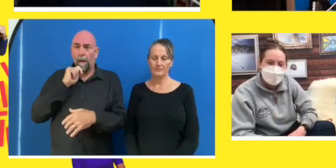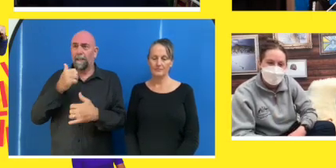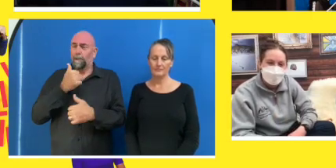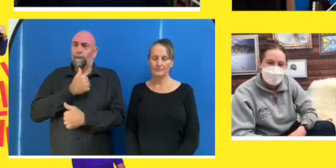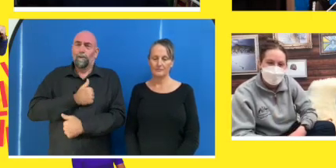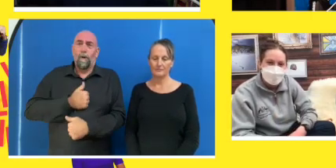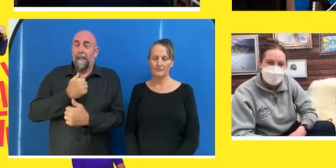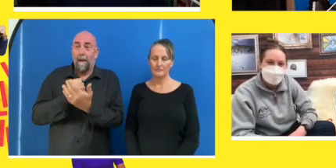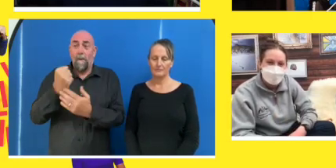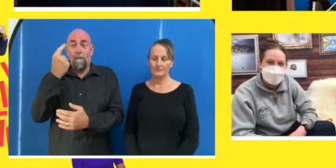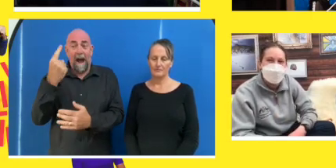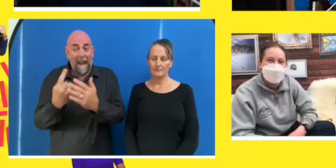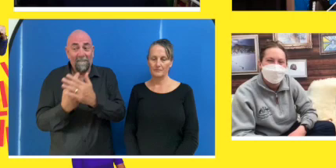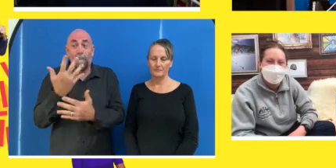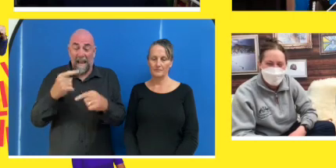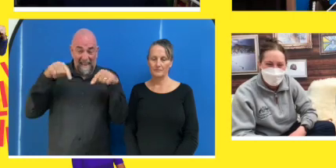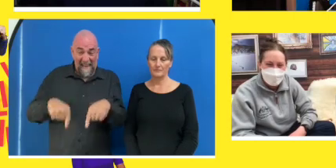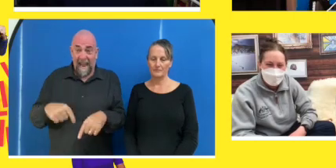important. Amelia is selfless.